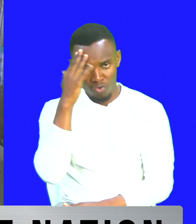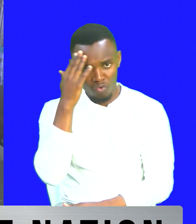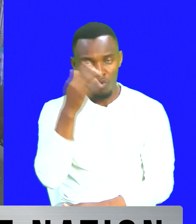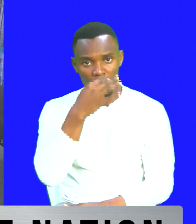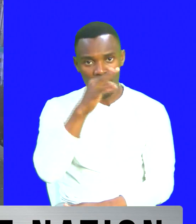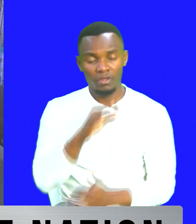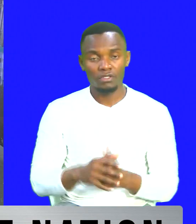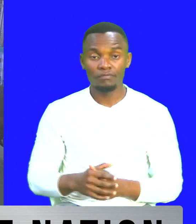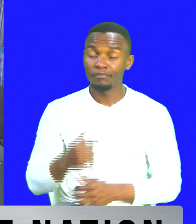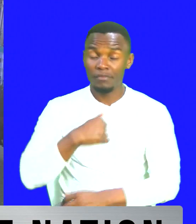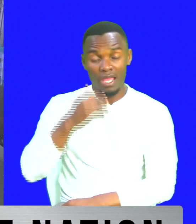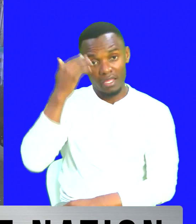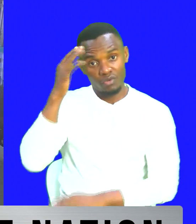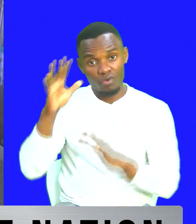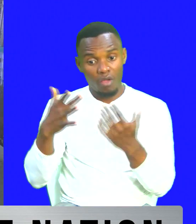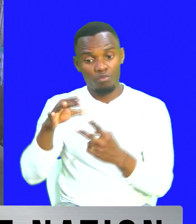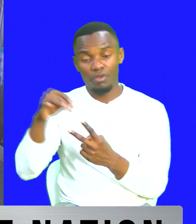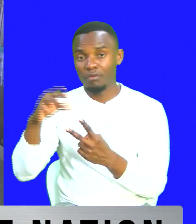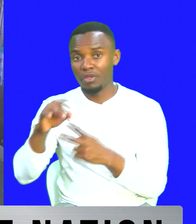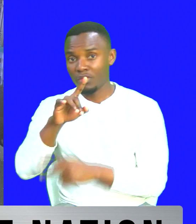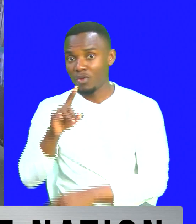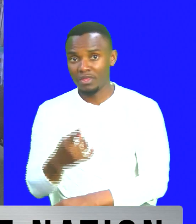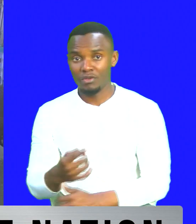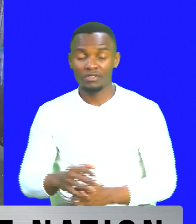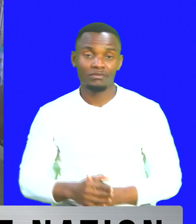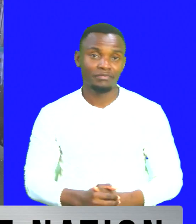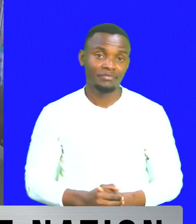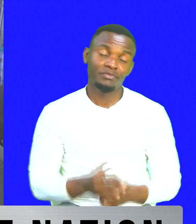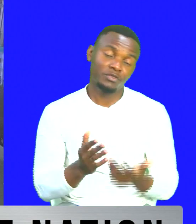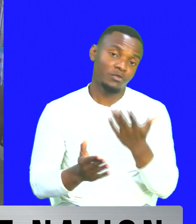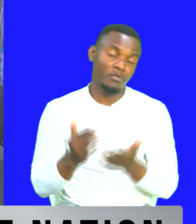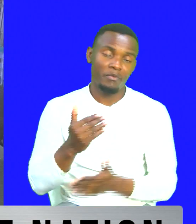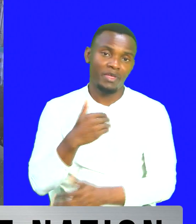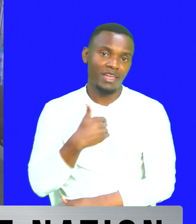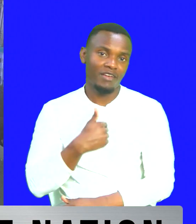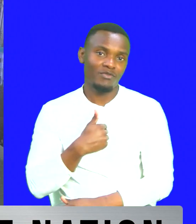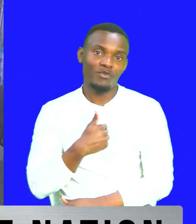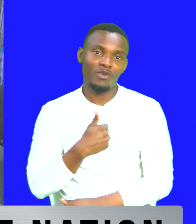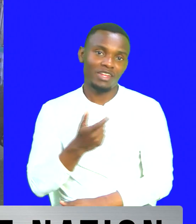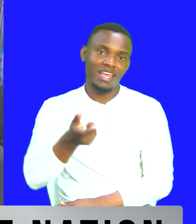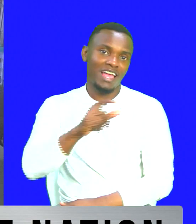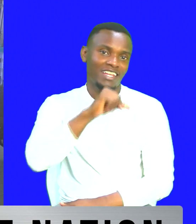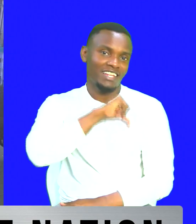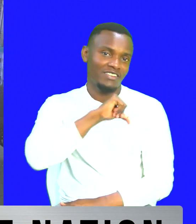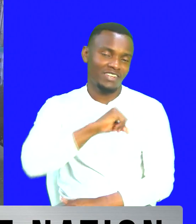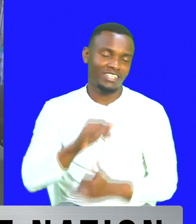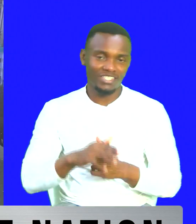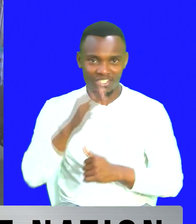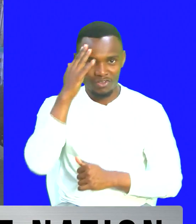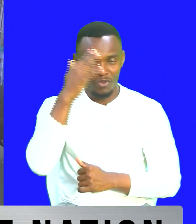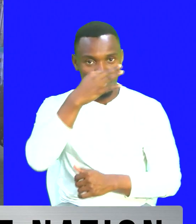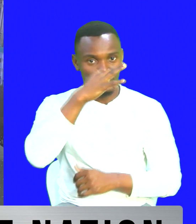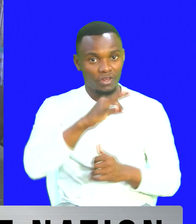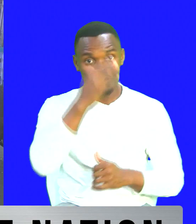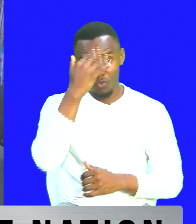1,000 that... Most likely there is added advantage knowing French. Because language is going to